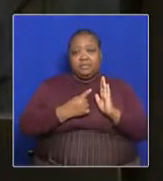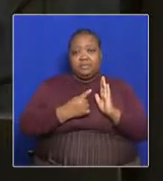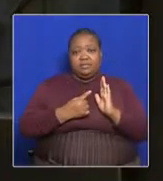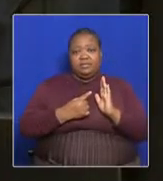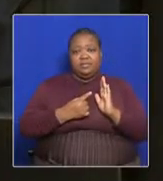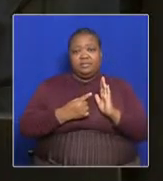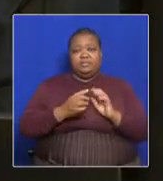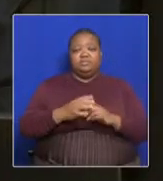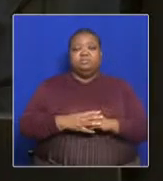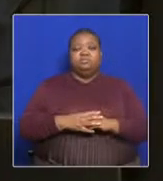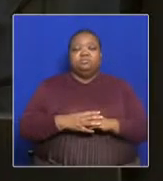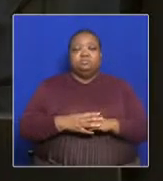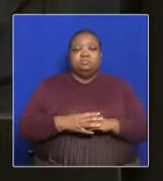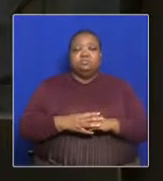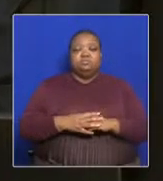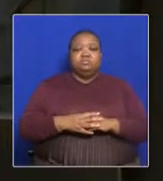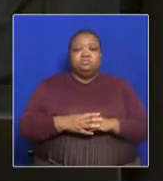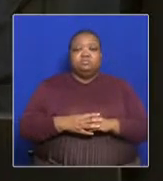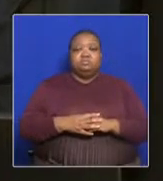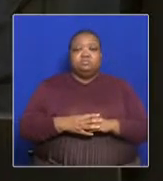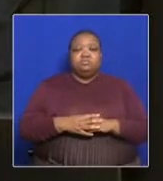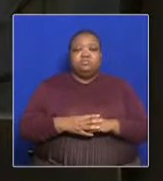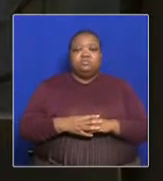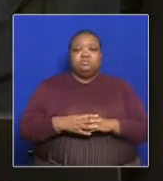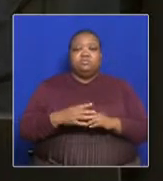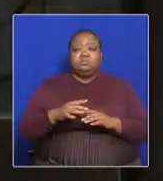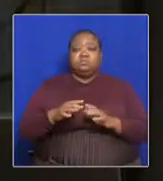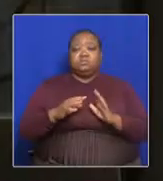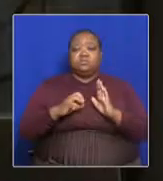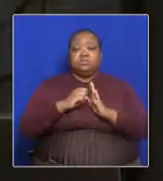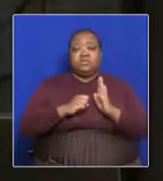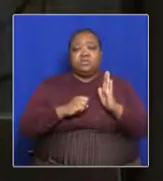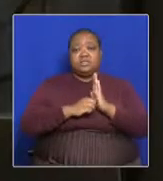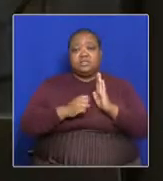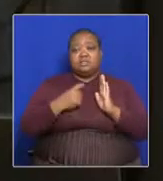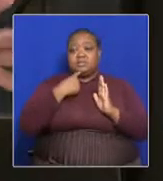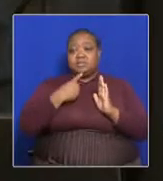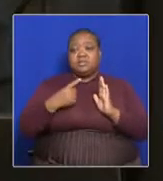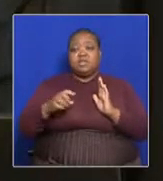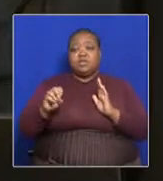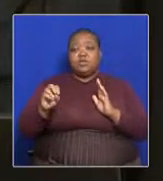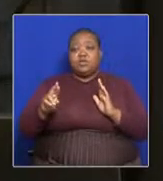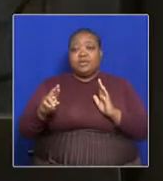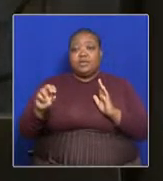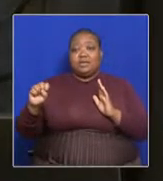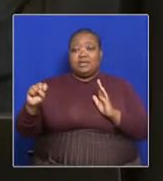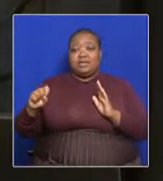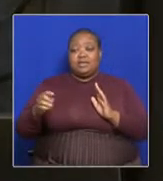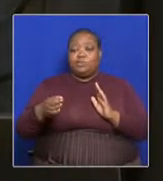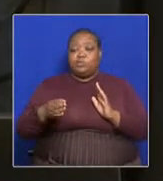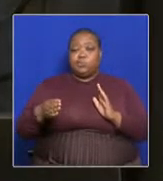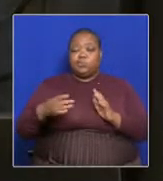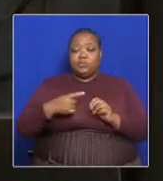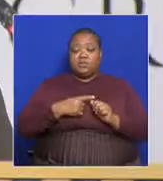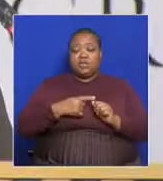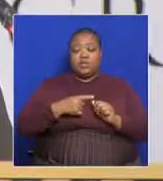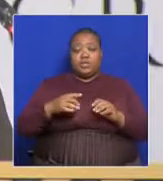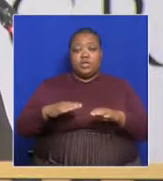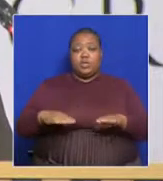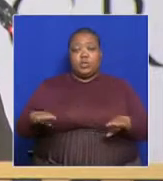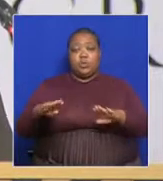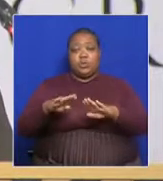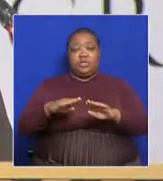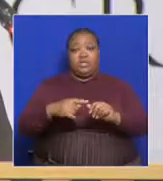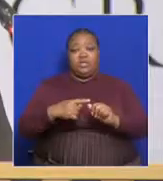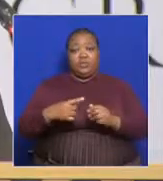right? You say in your statement that they were present when the counting, you all did the counting. Am I correct in that